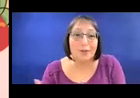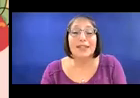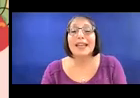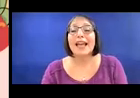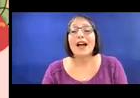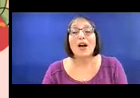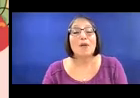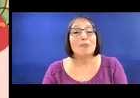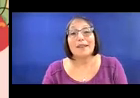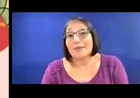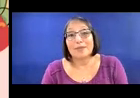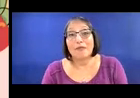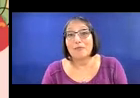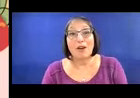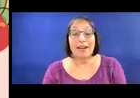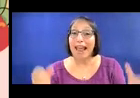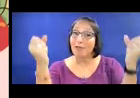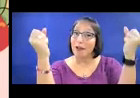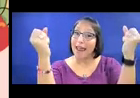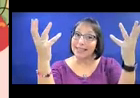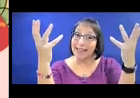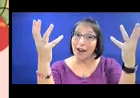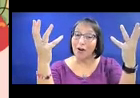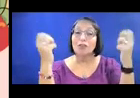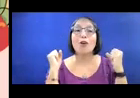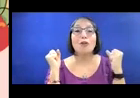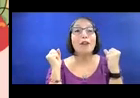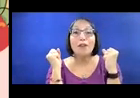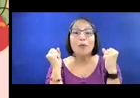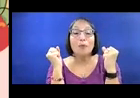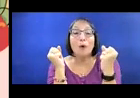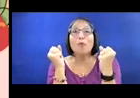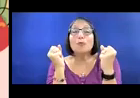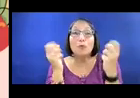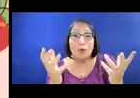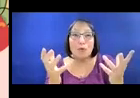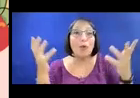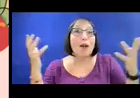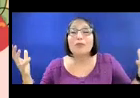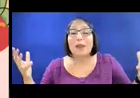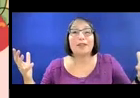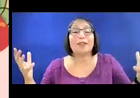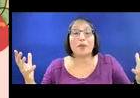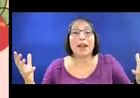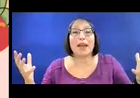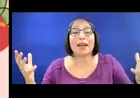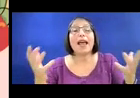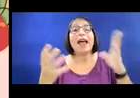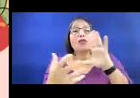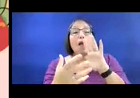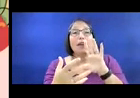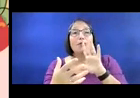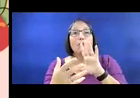actually. But students have to be on and have their hands in the air. And so, they're in their own room. Or whatever space that they're in.